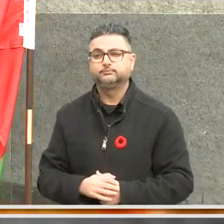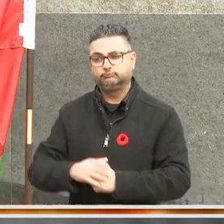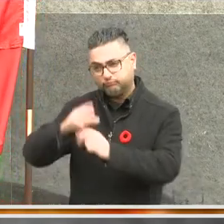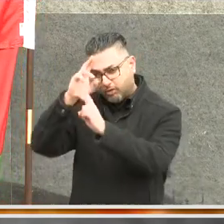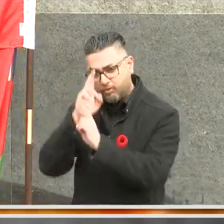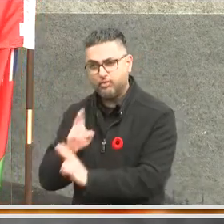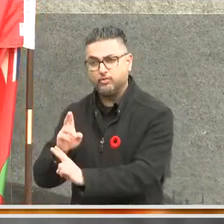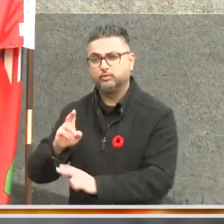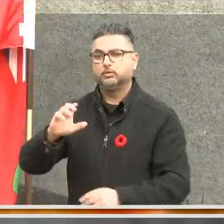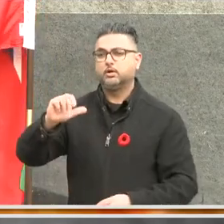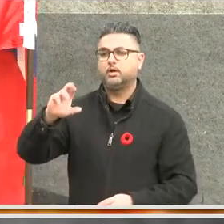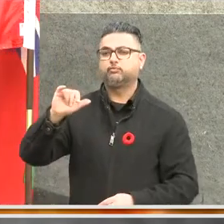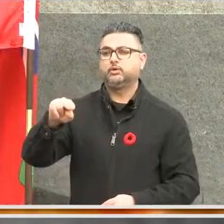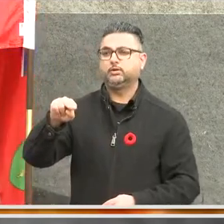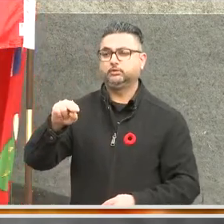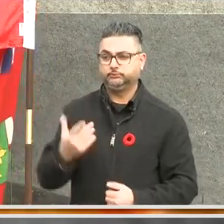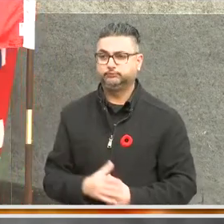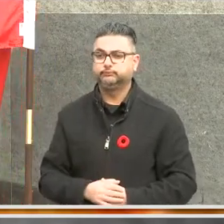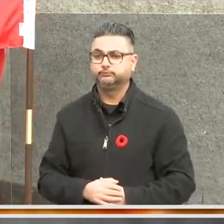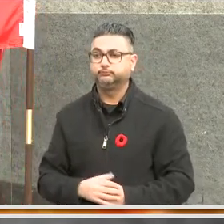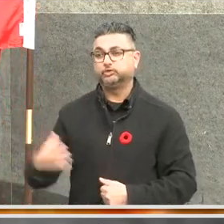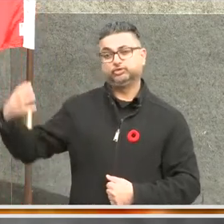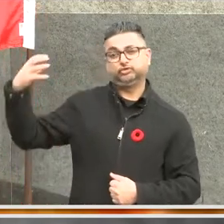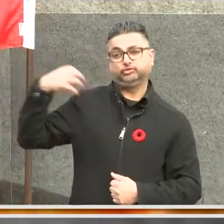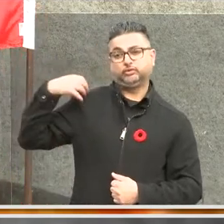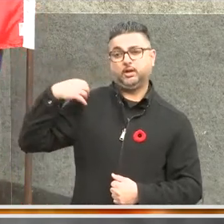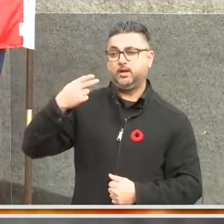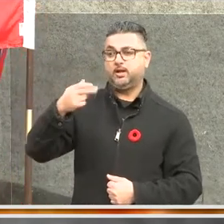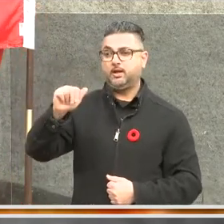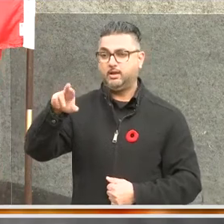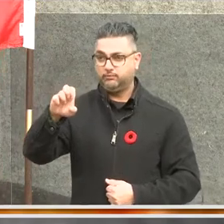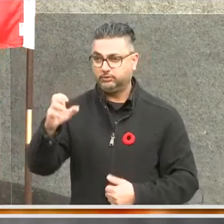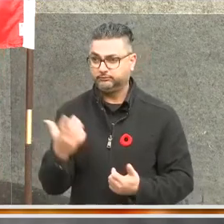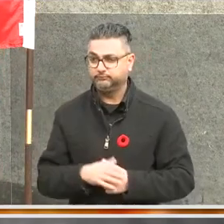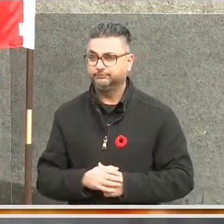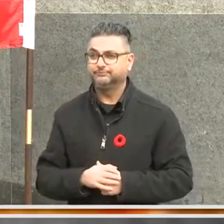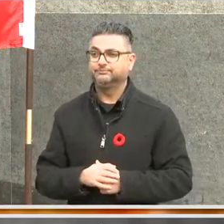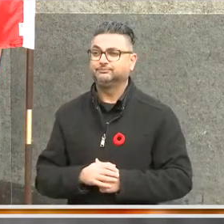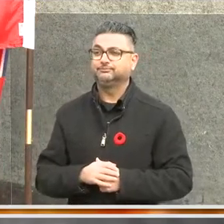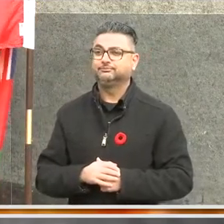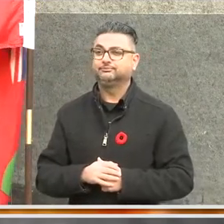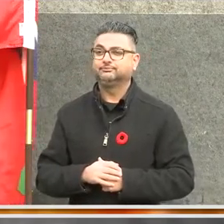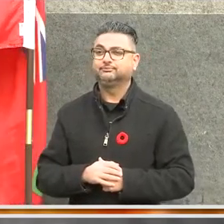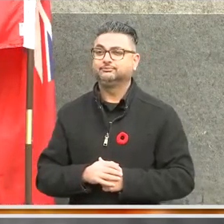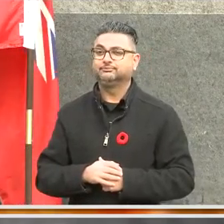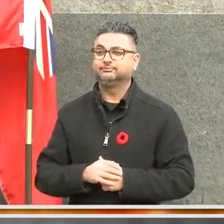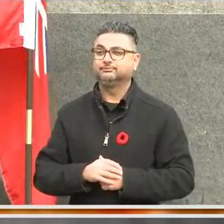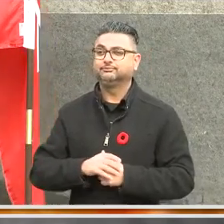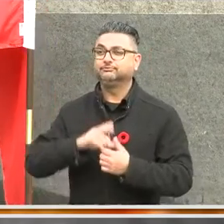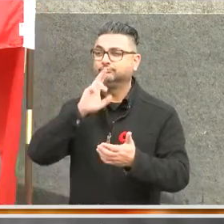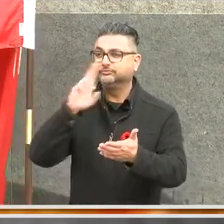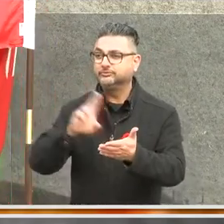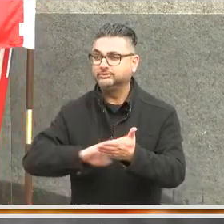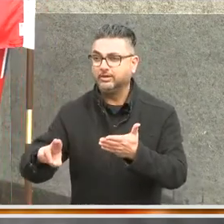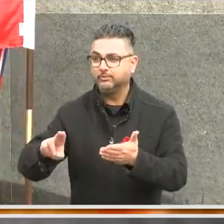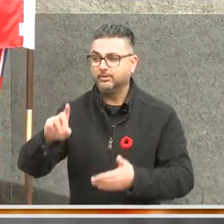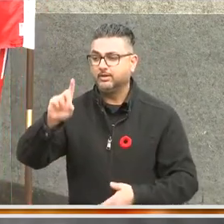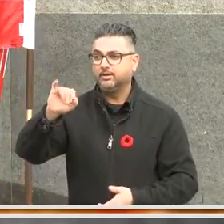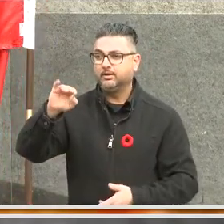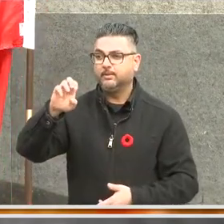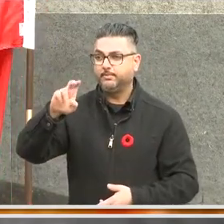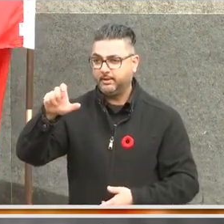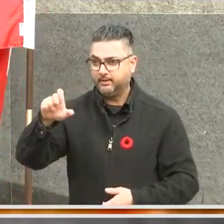Hare, Minister McLeod, Speaker Arnott, U.S. Consul General Susan Crystal, Secretary D.